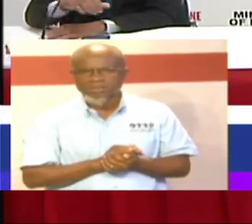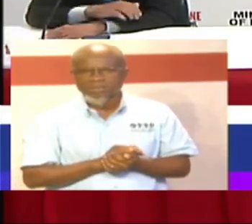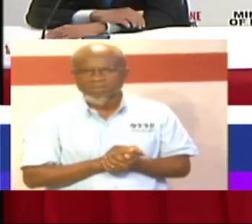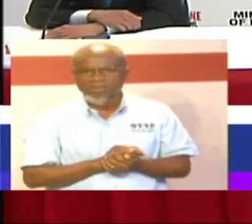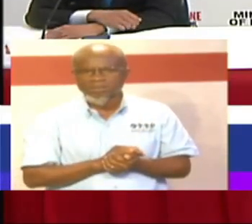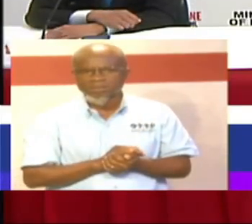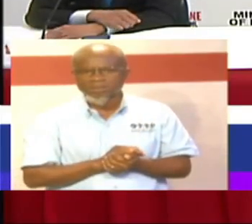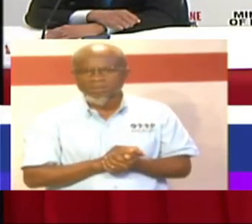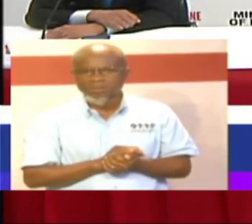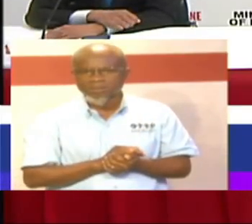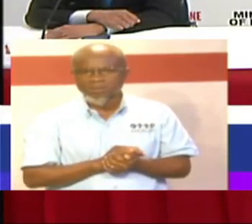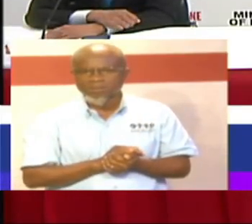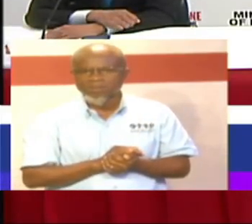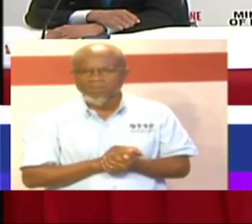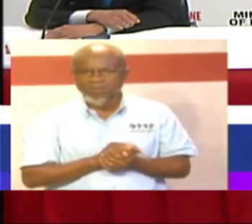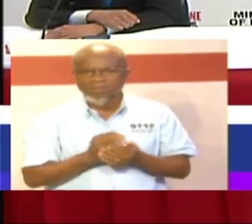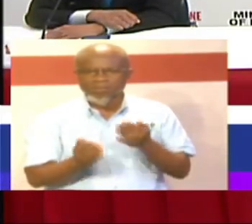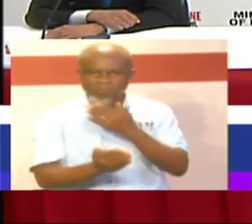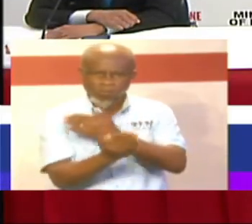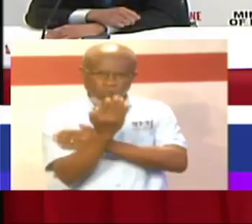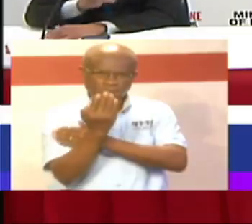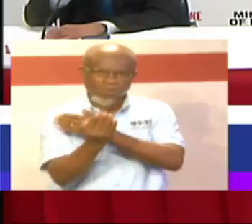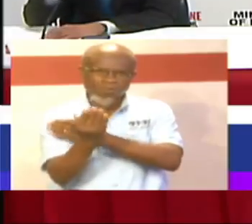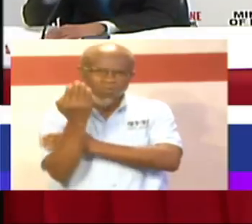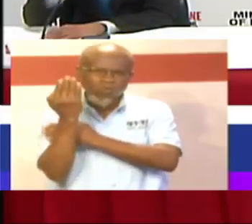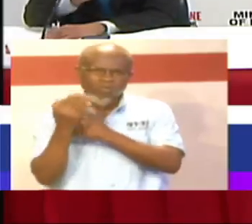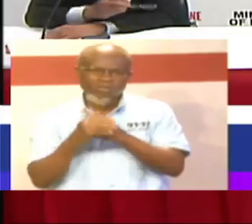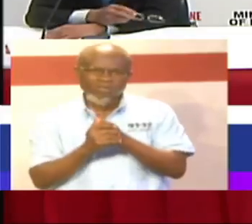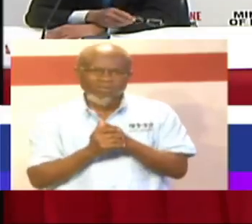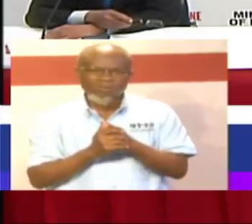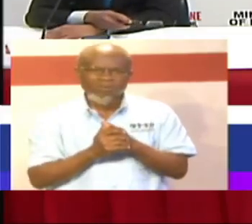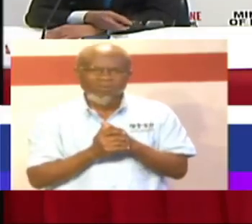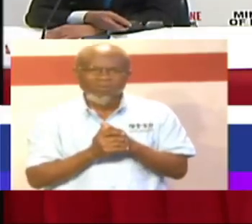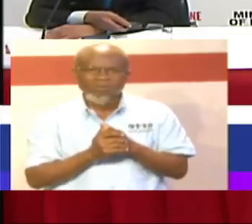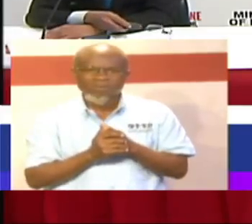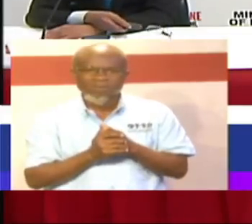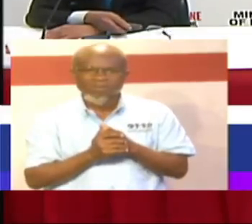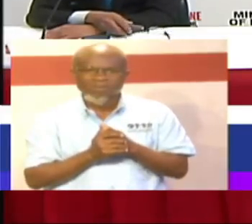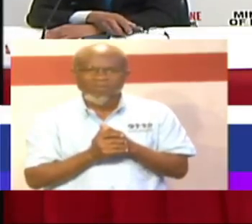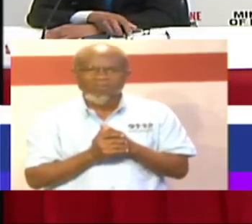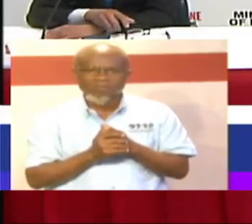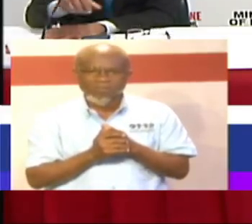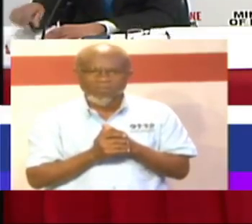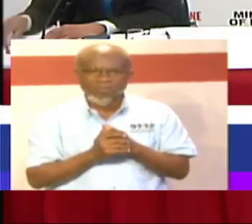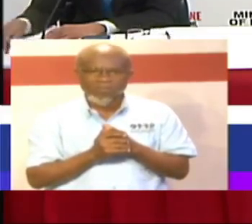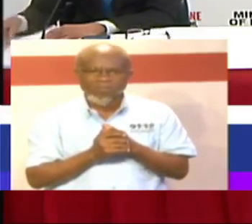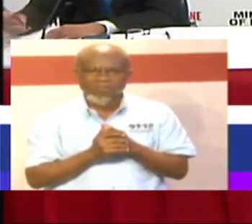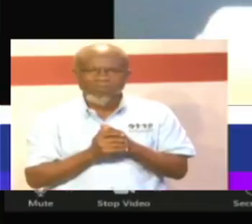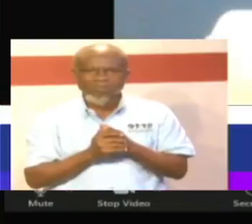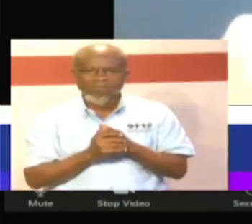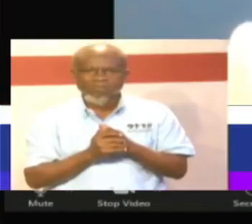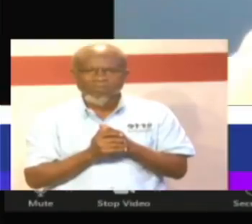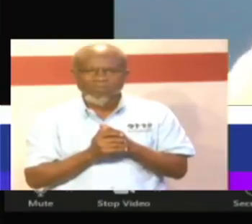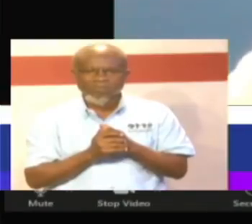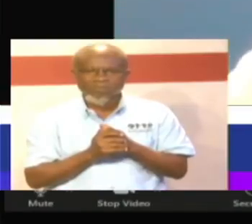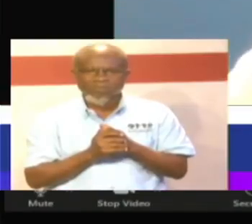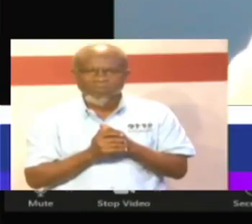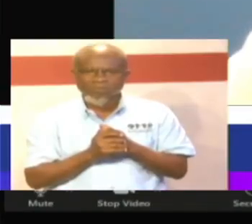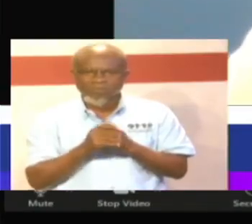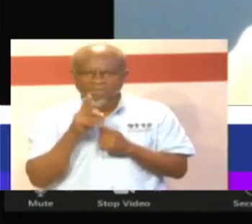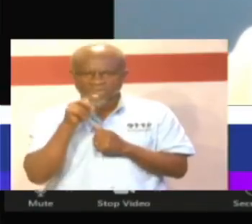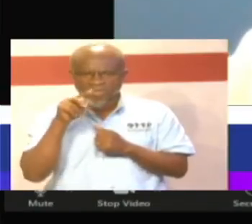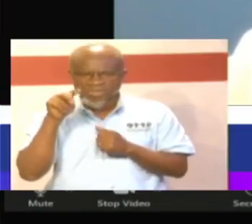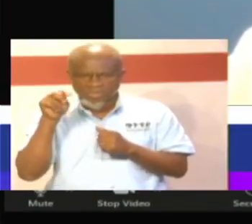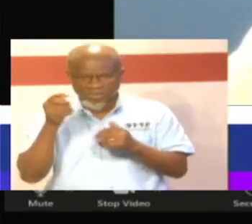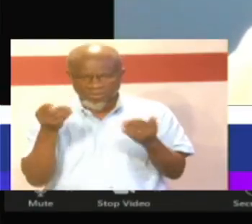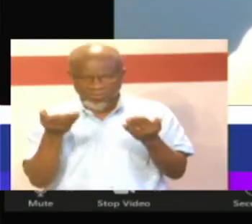TTT, good morning. Good morning. Right, we're Terry hearing and you. Brown Campbell. Terry and Brown Campbell from TTT News. Both of my questions